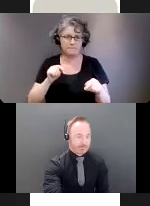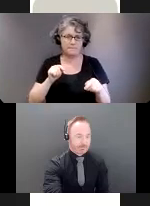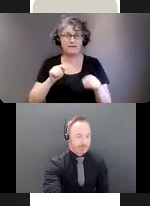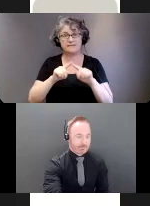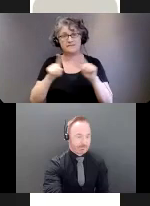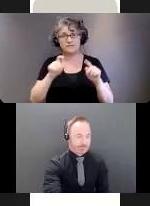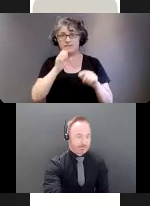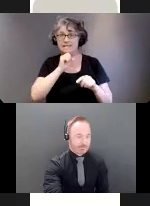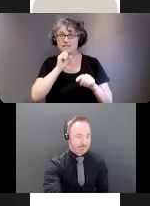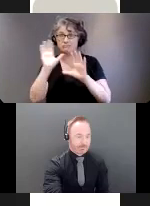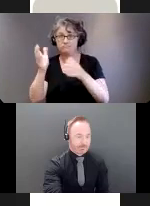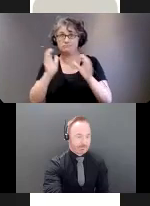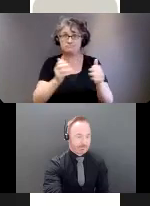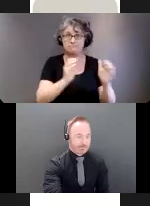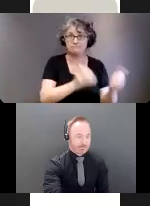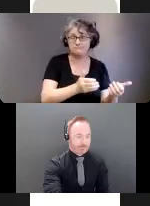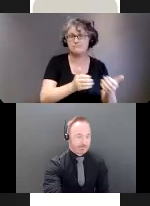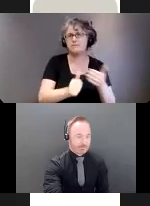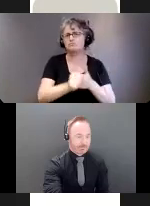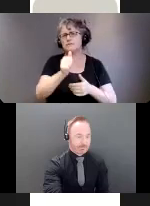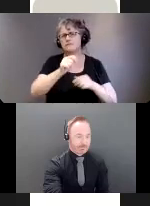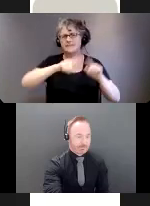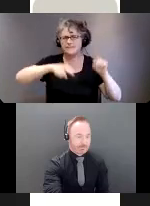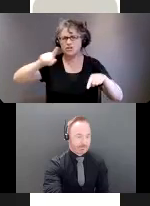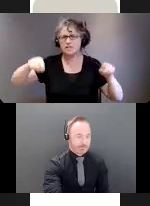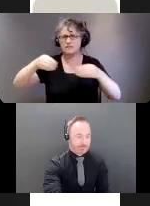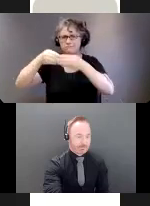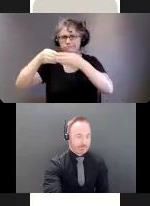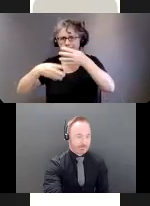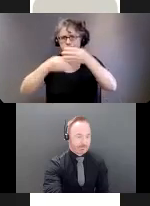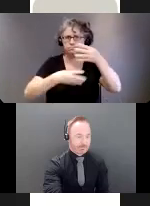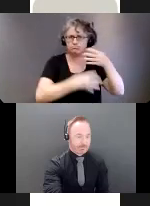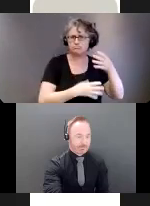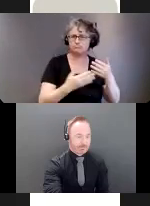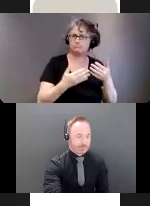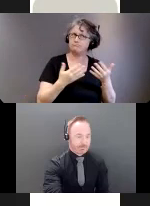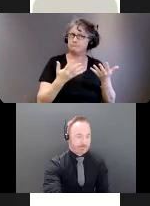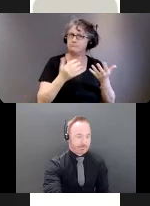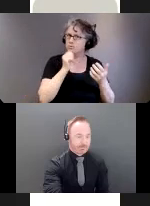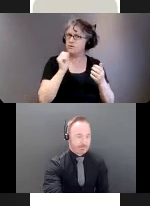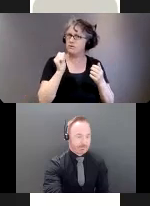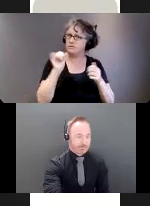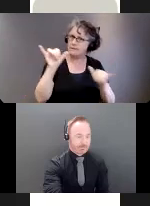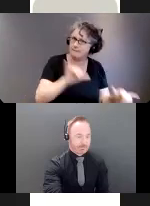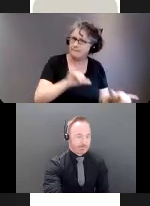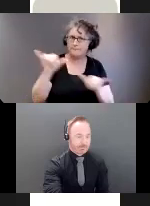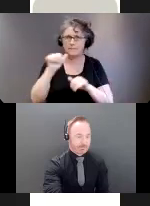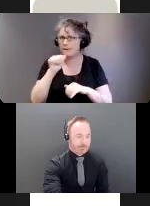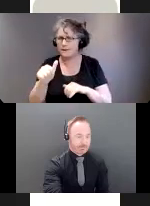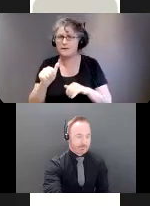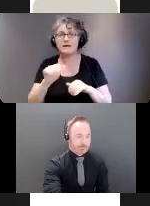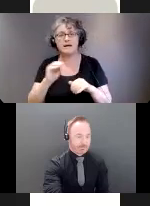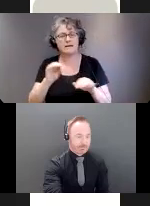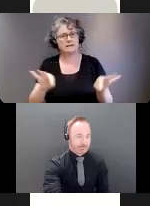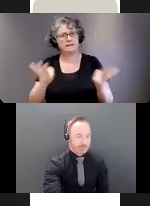different age, there's a different number of risk factors. And all of those are really key considerations when we